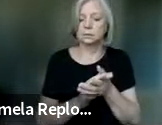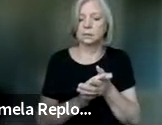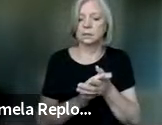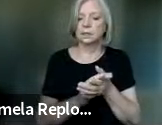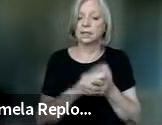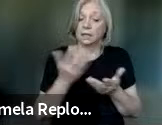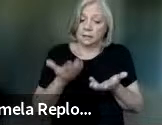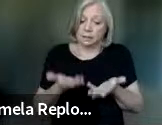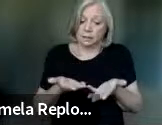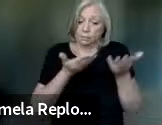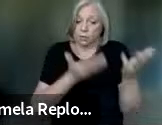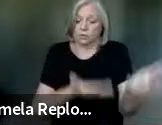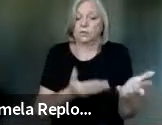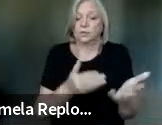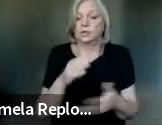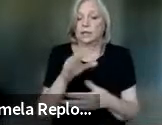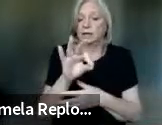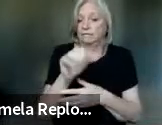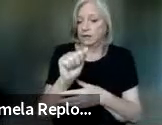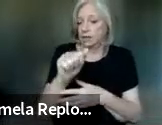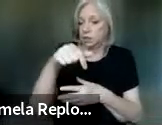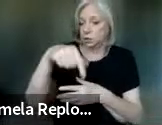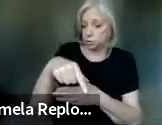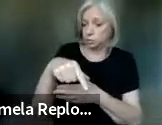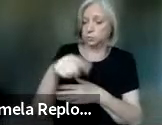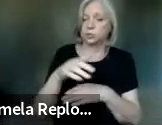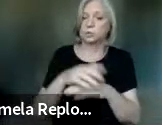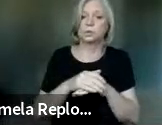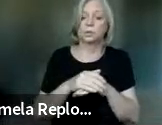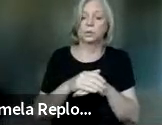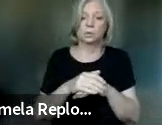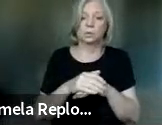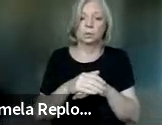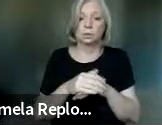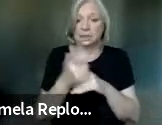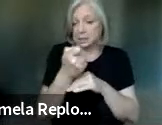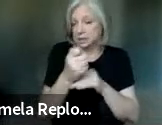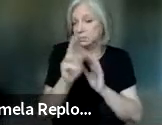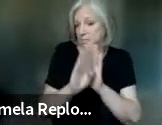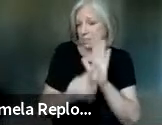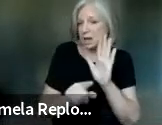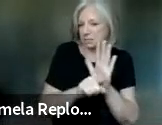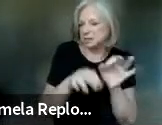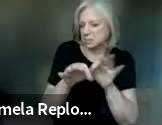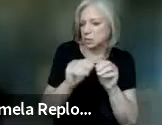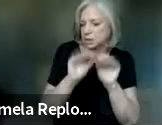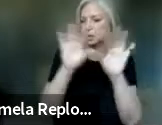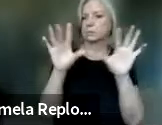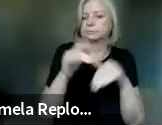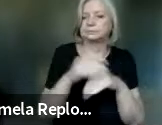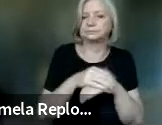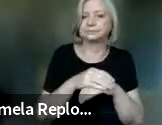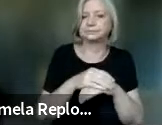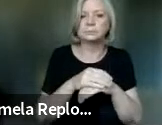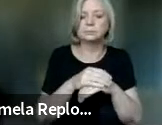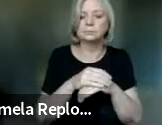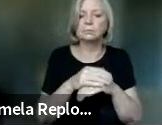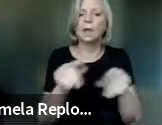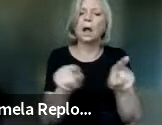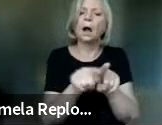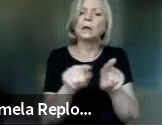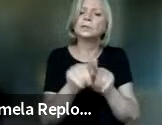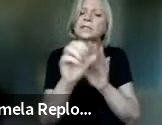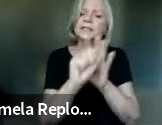FAQs a little bit of background on this. And then the state public health department has